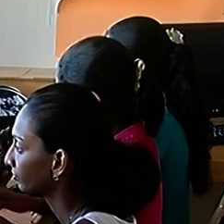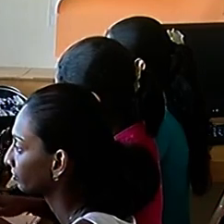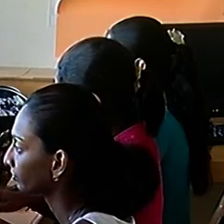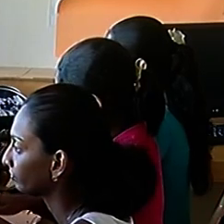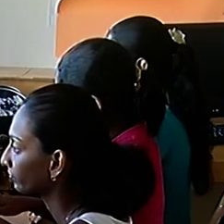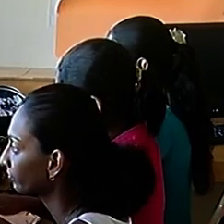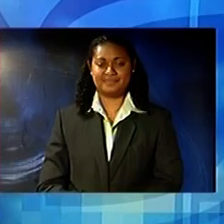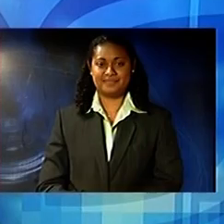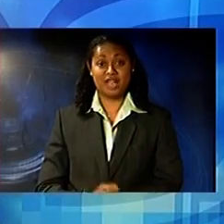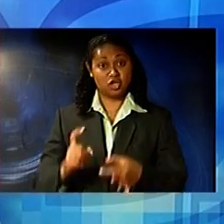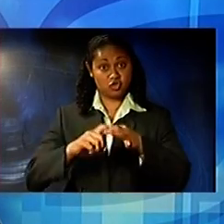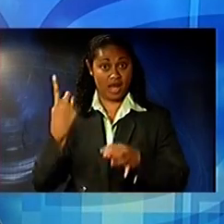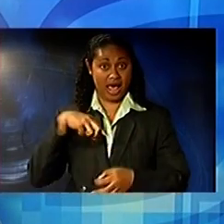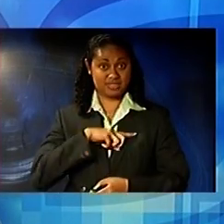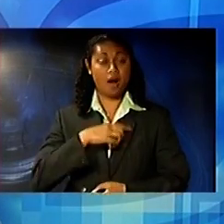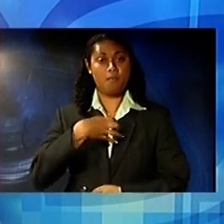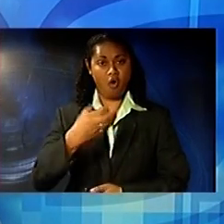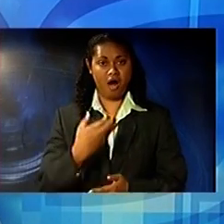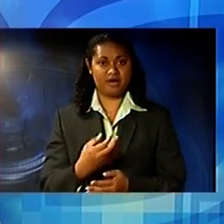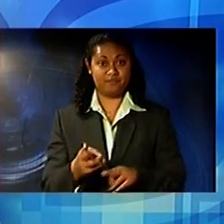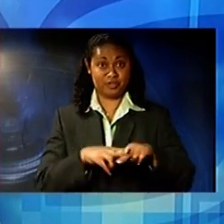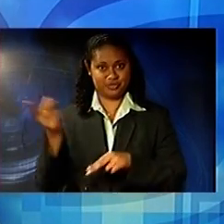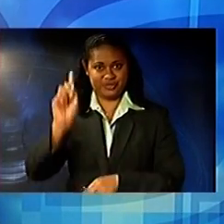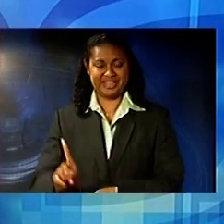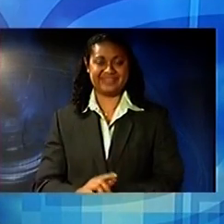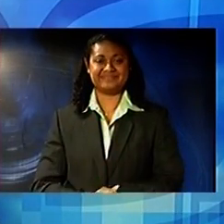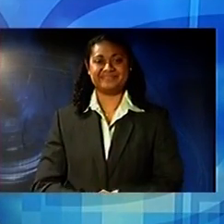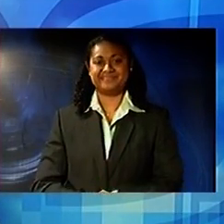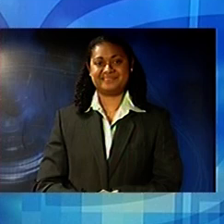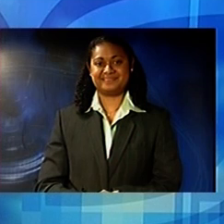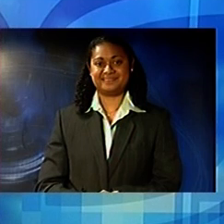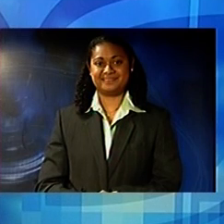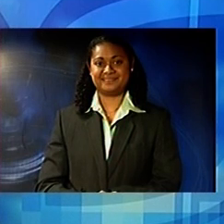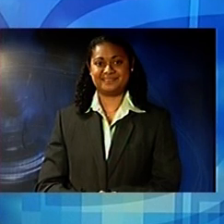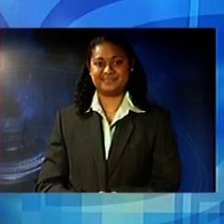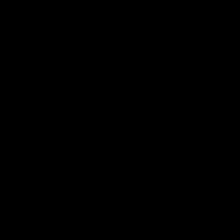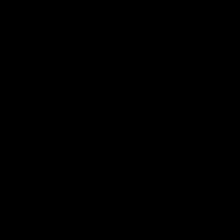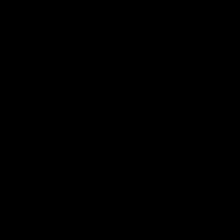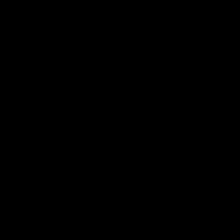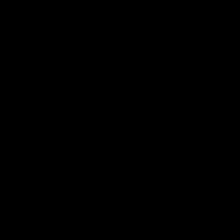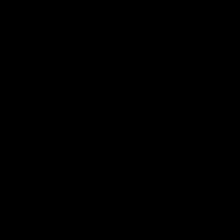activities. Join us after the break for more on Fiji Today News this evening.